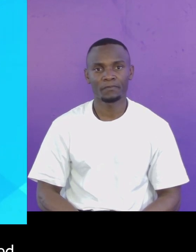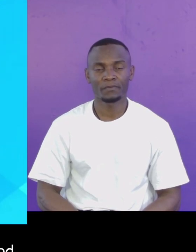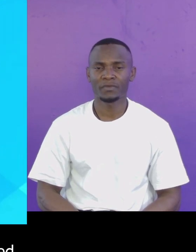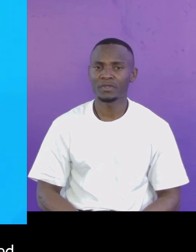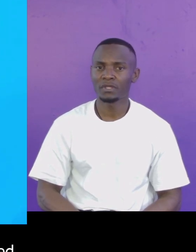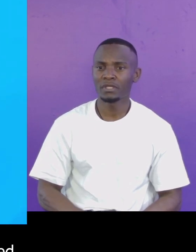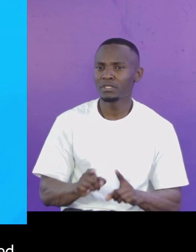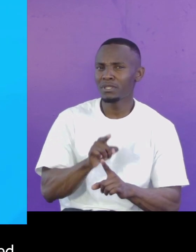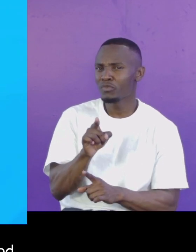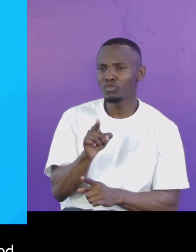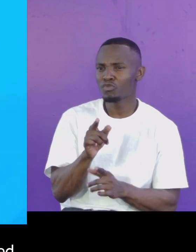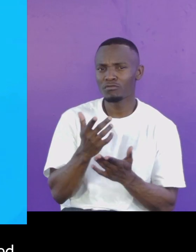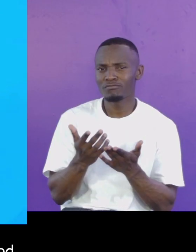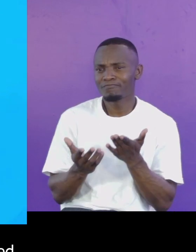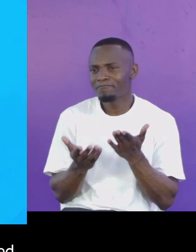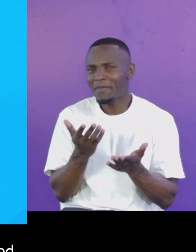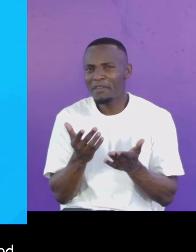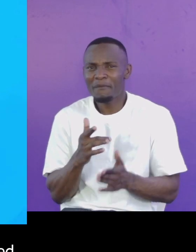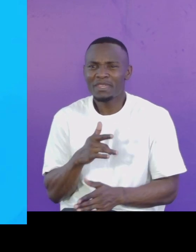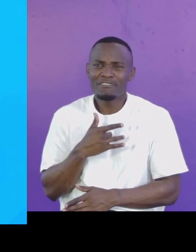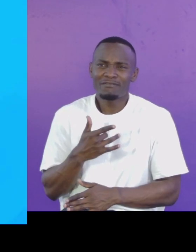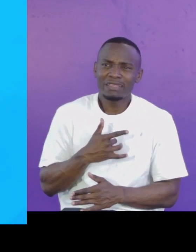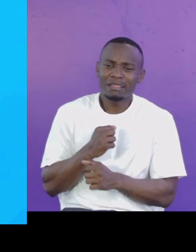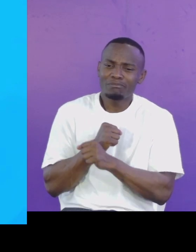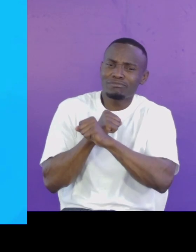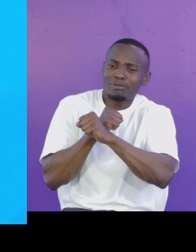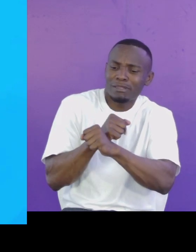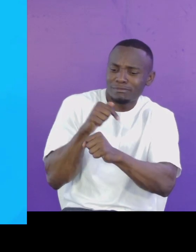point, did you feel overprotected?